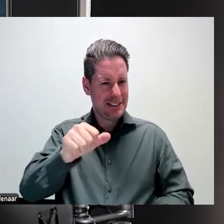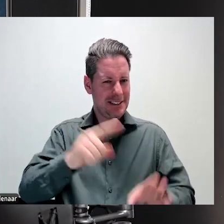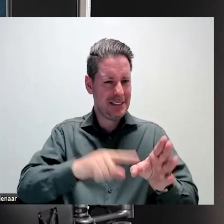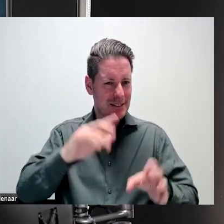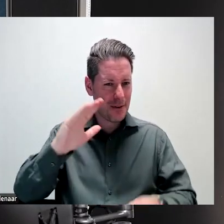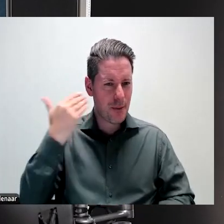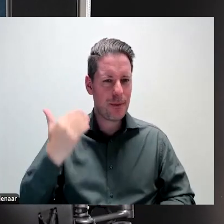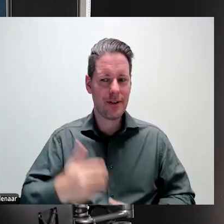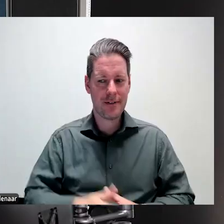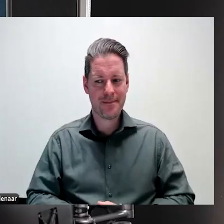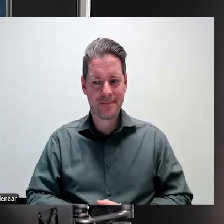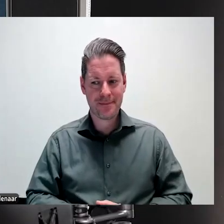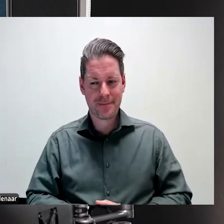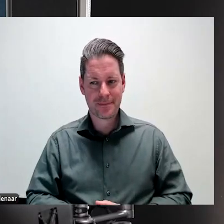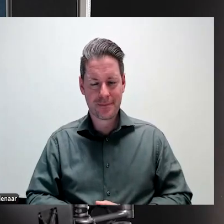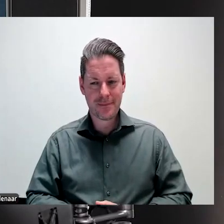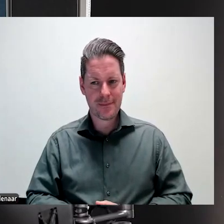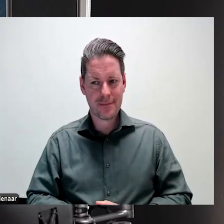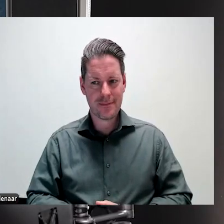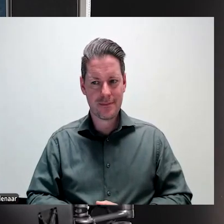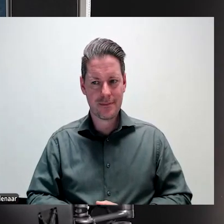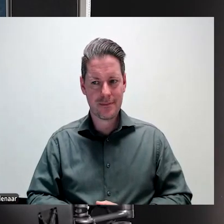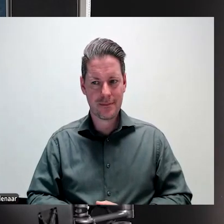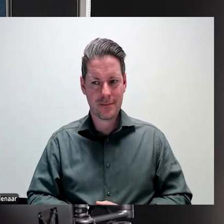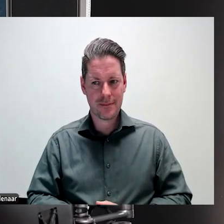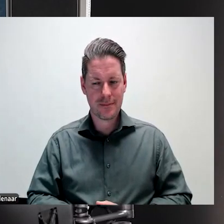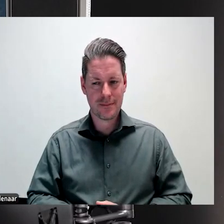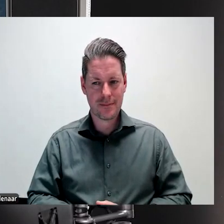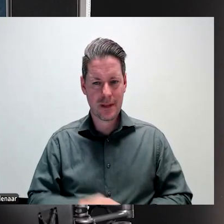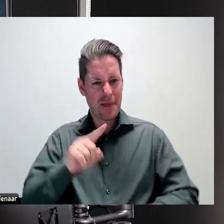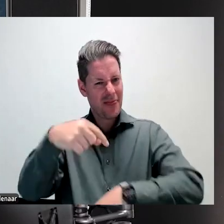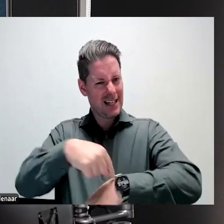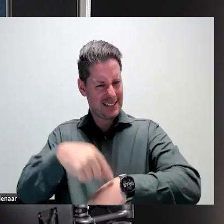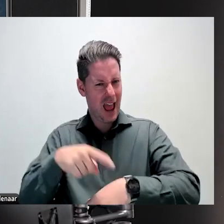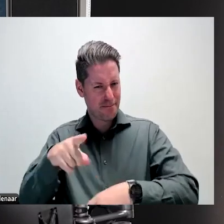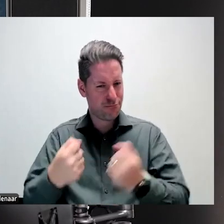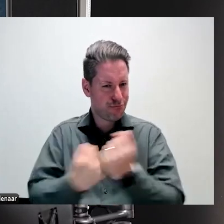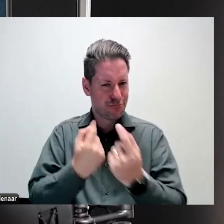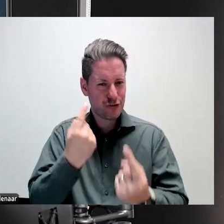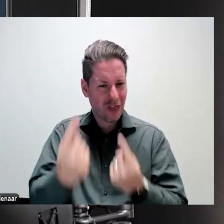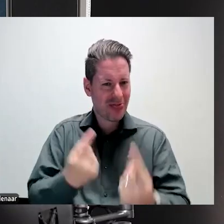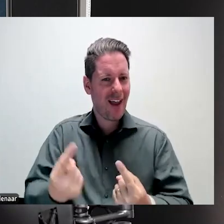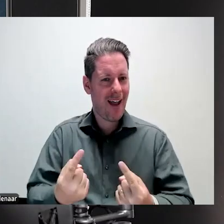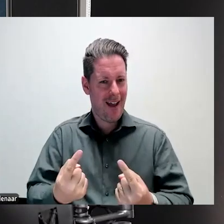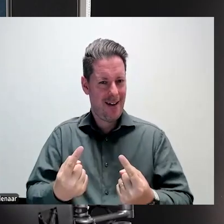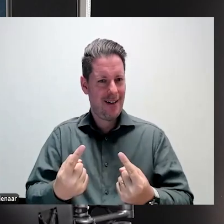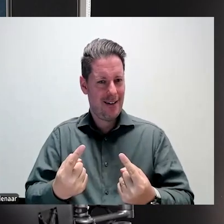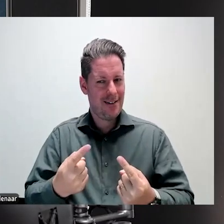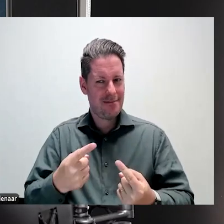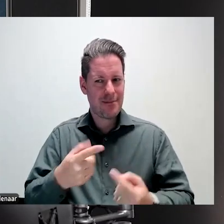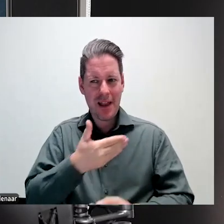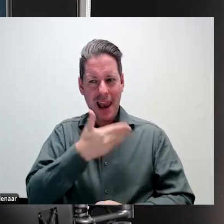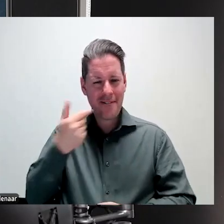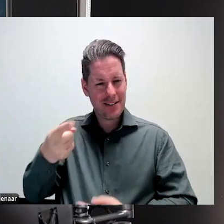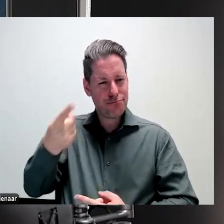understanding and a real respect and care for one another there. So it's been lovely to hear about that